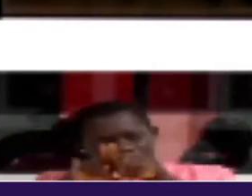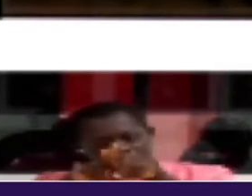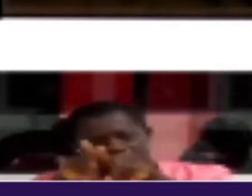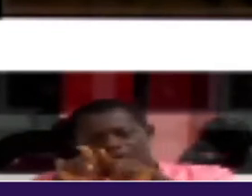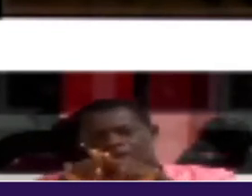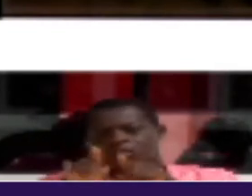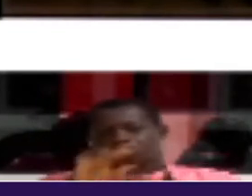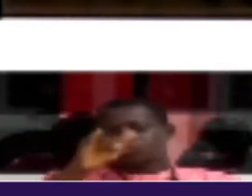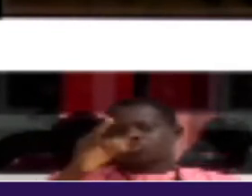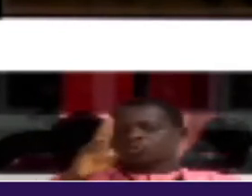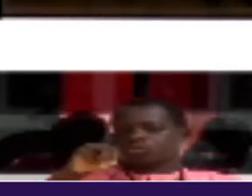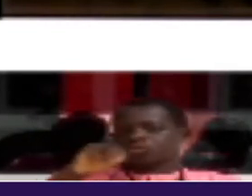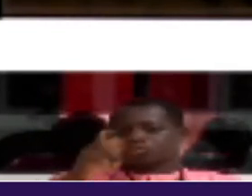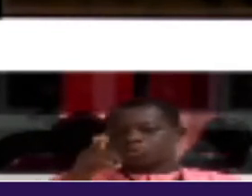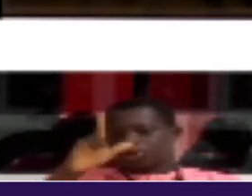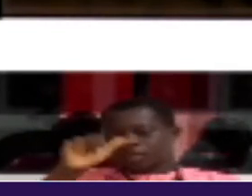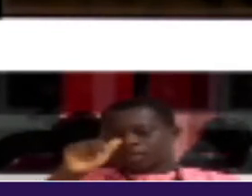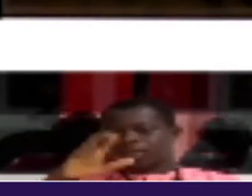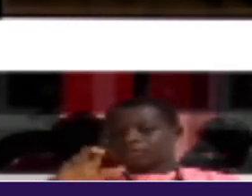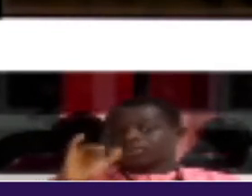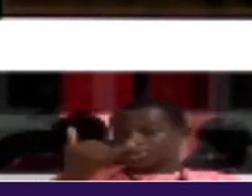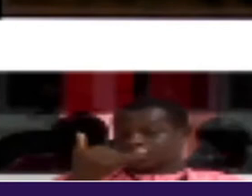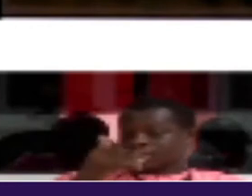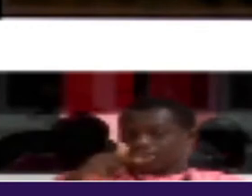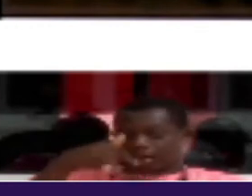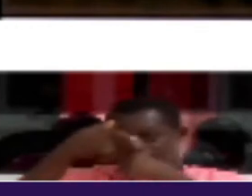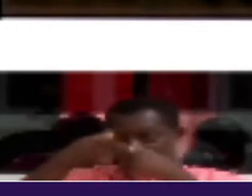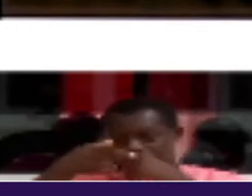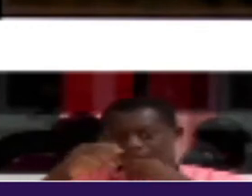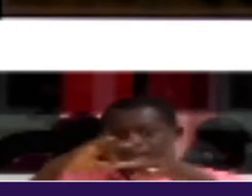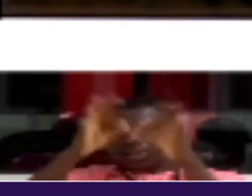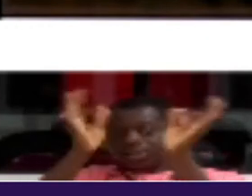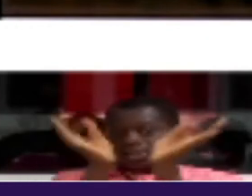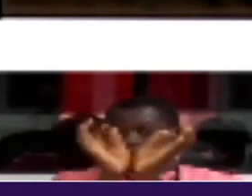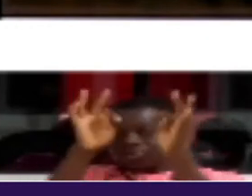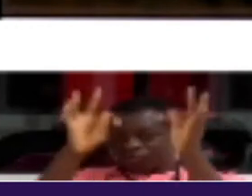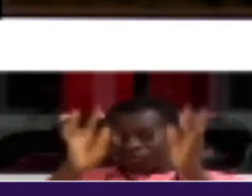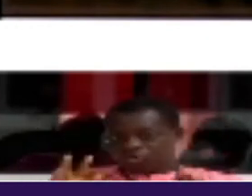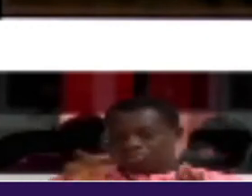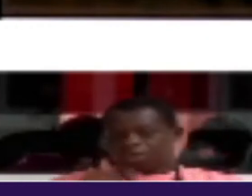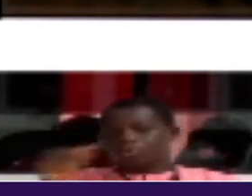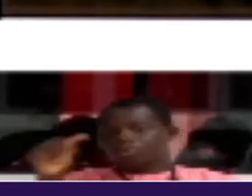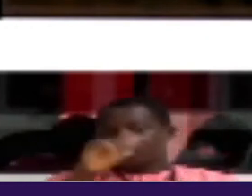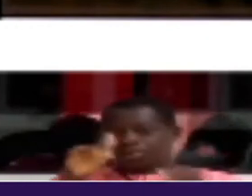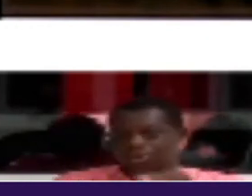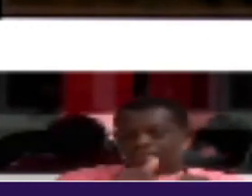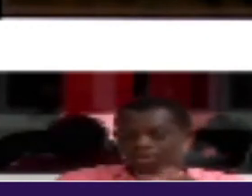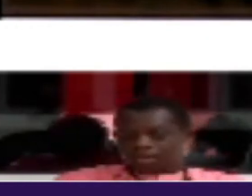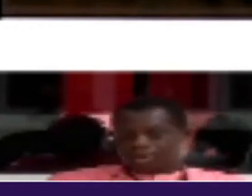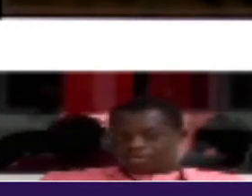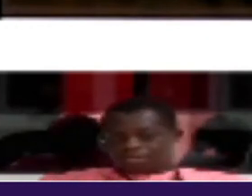After when the team was formed, there were members of the team who participated in this jungler course. And many